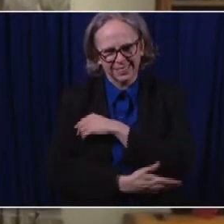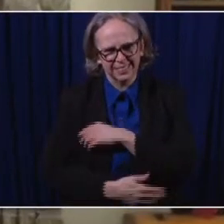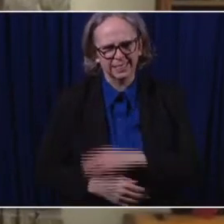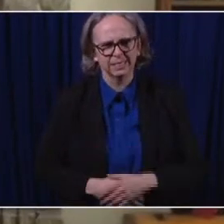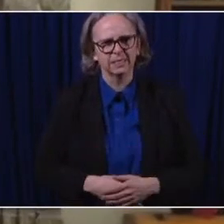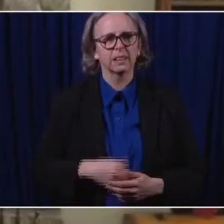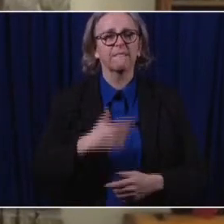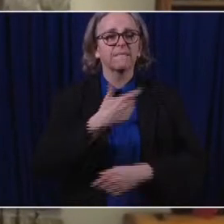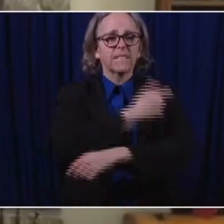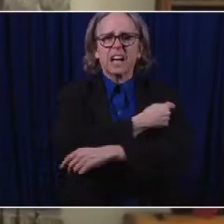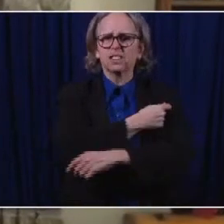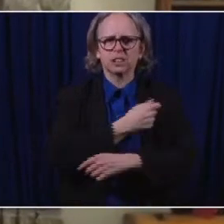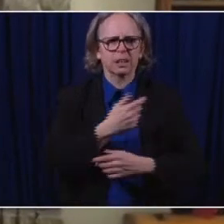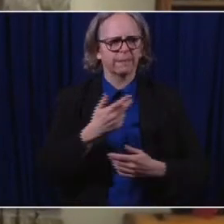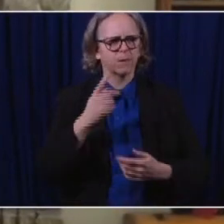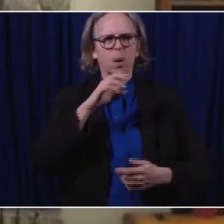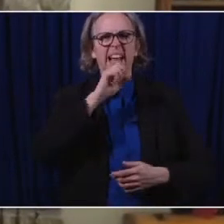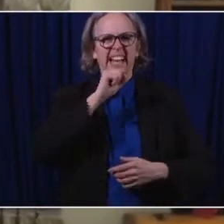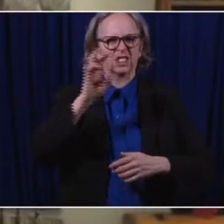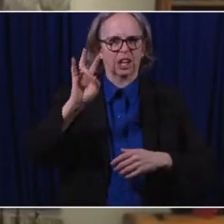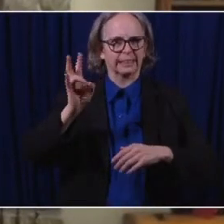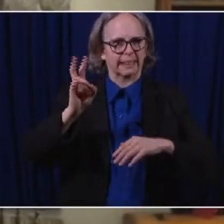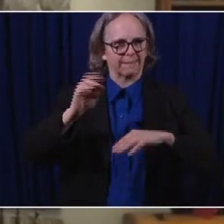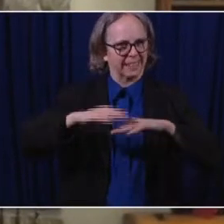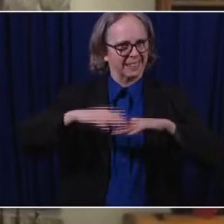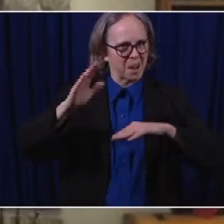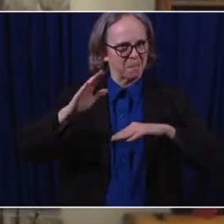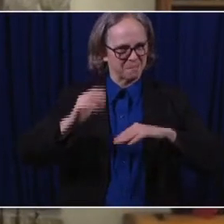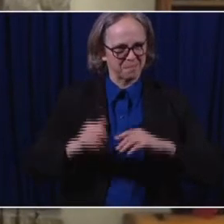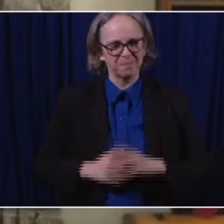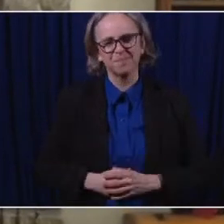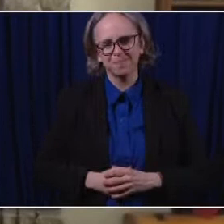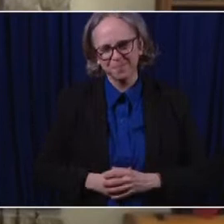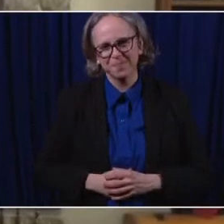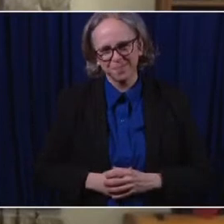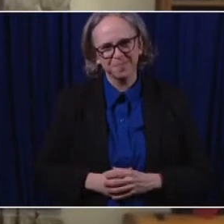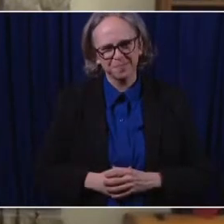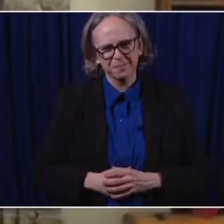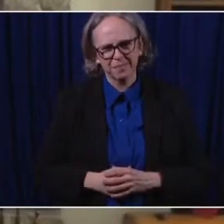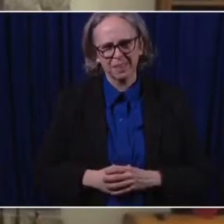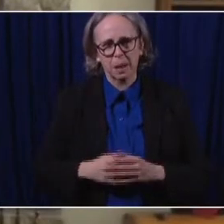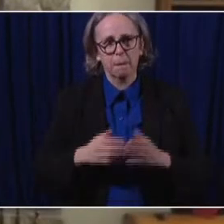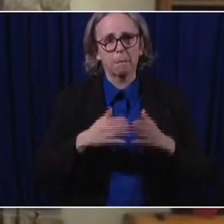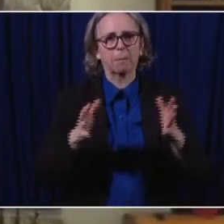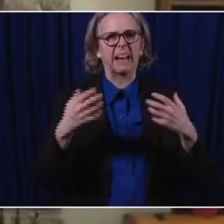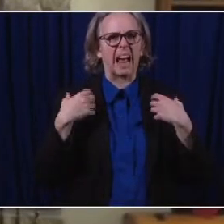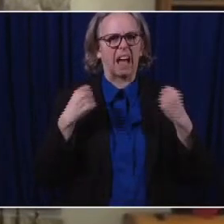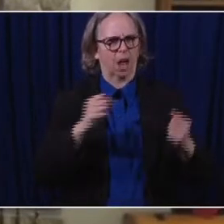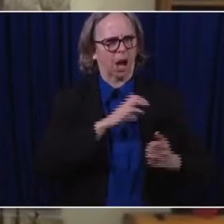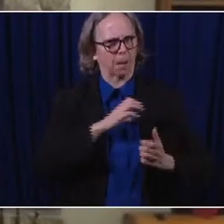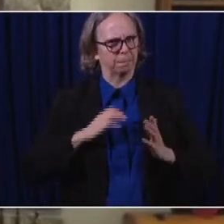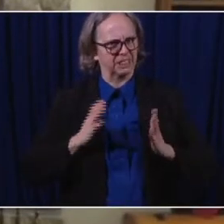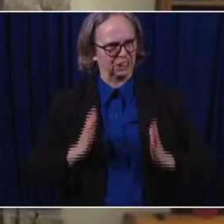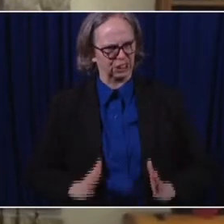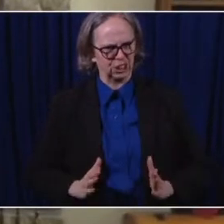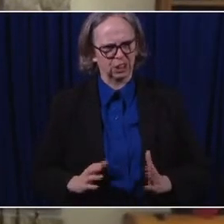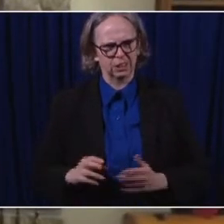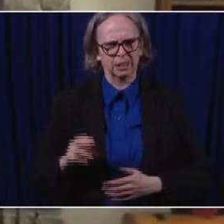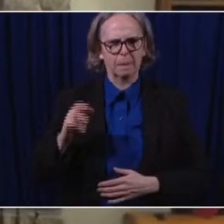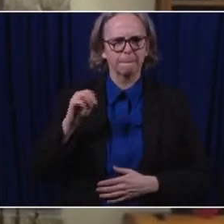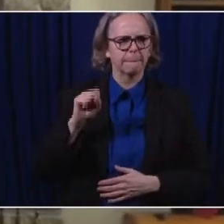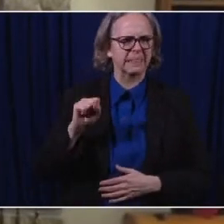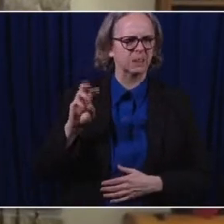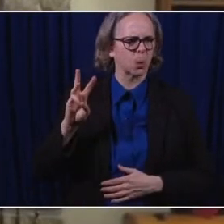70 and up. With us, we have Medina County Public Health Commissioner Krista Wazowski. Commissioner, how you